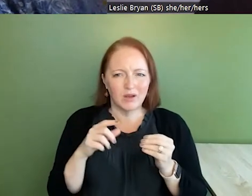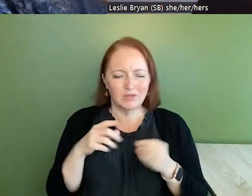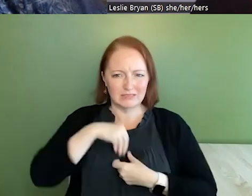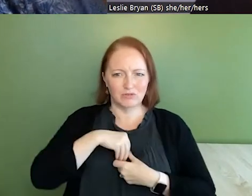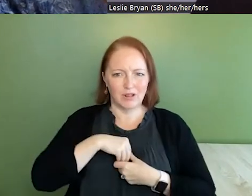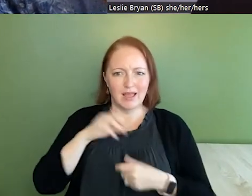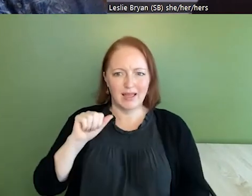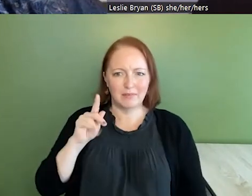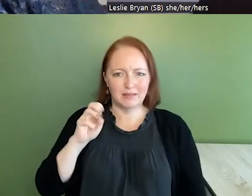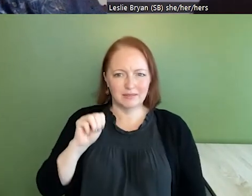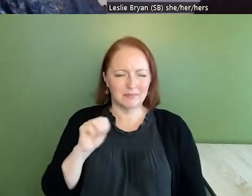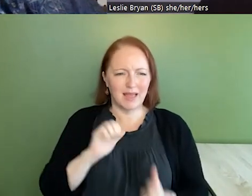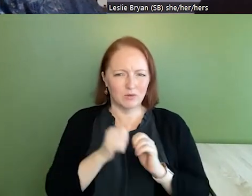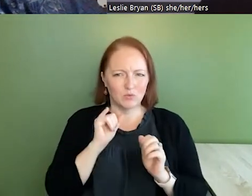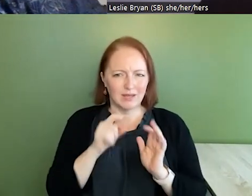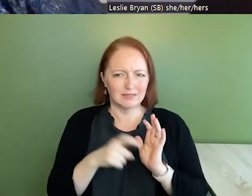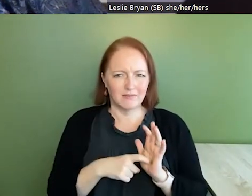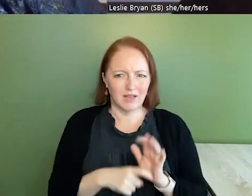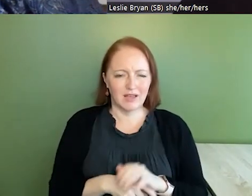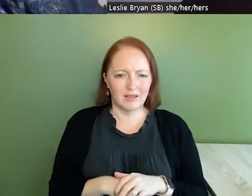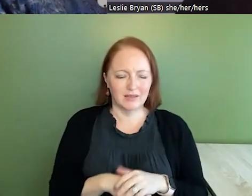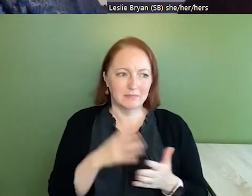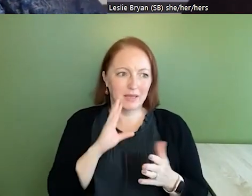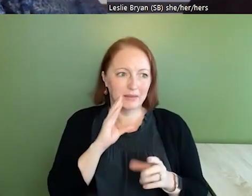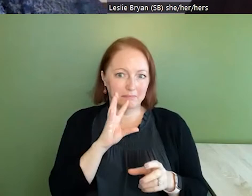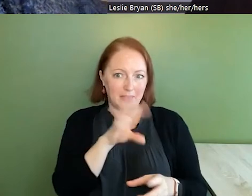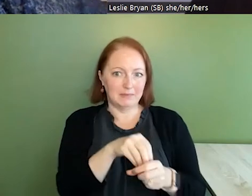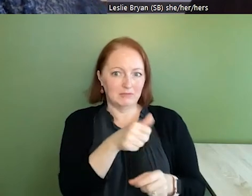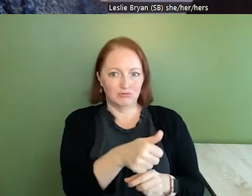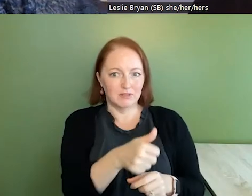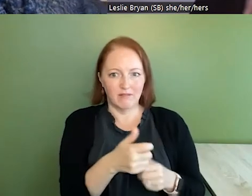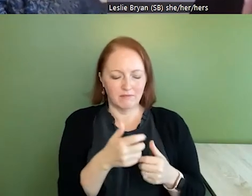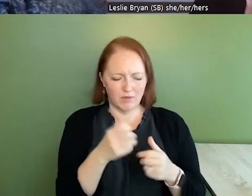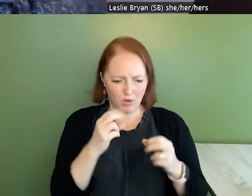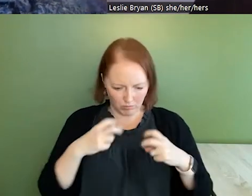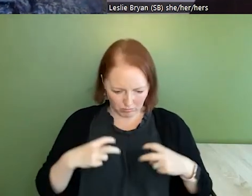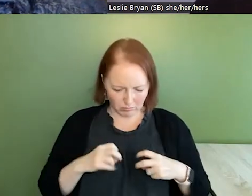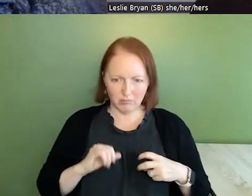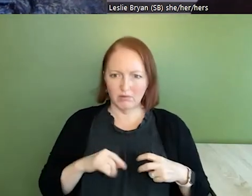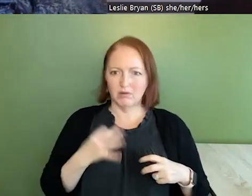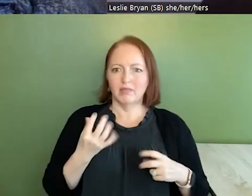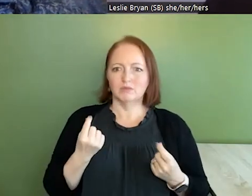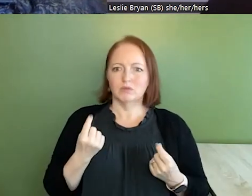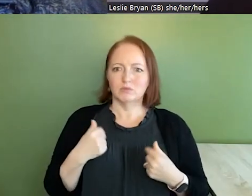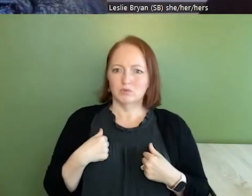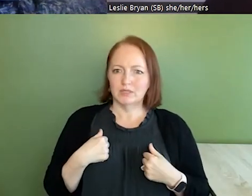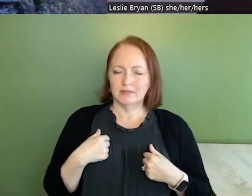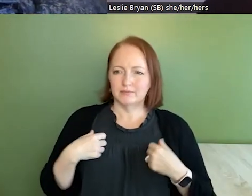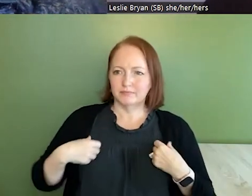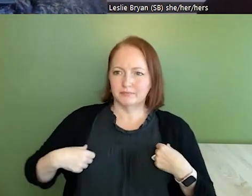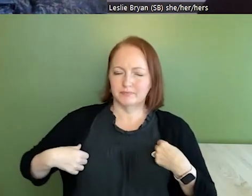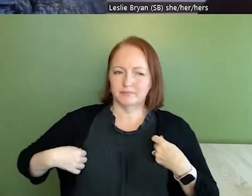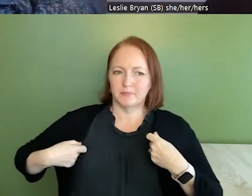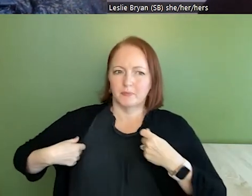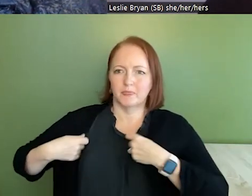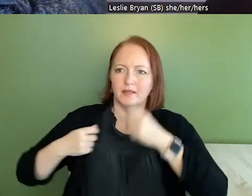to identify it, I guess would be the question. Maybe in yourself, like how to identify, oh, this is what I'm doing, you know? Yeah,